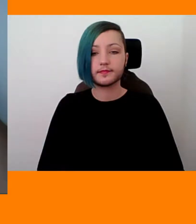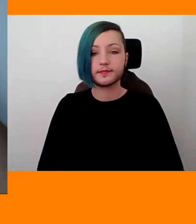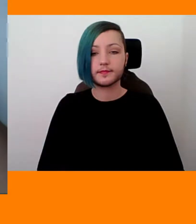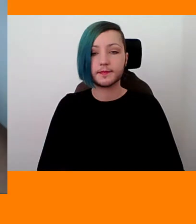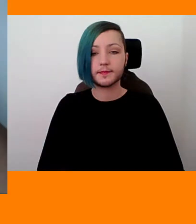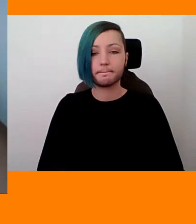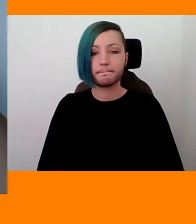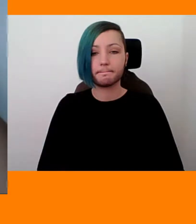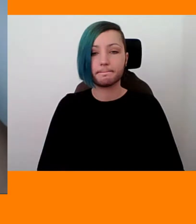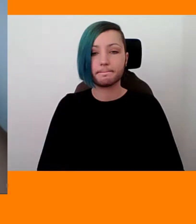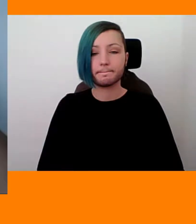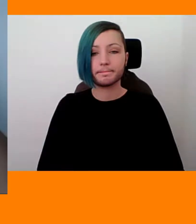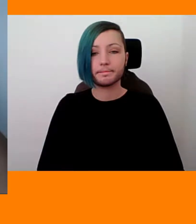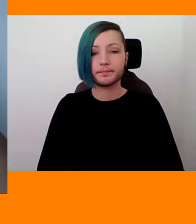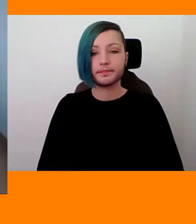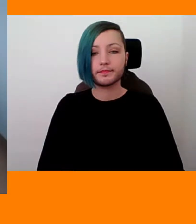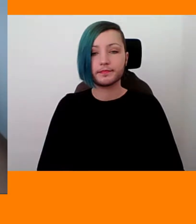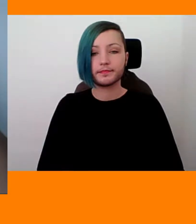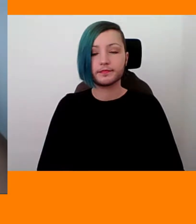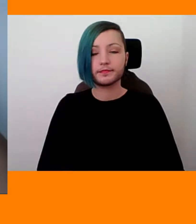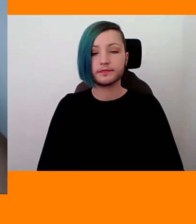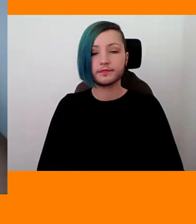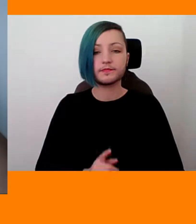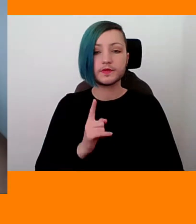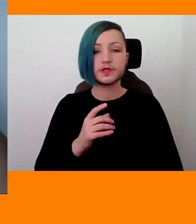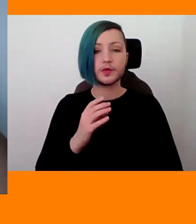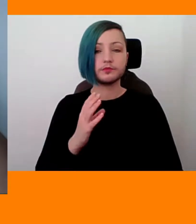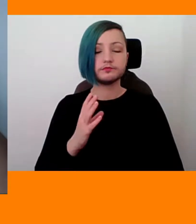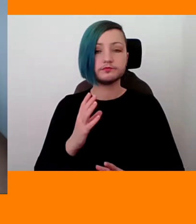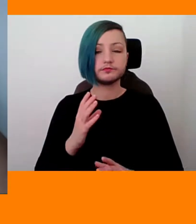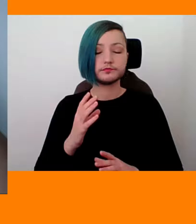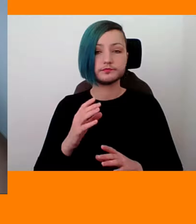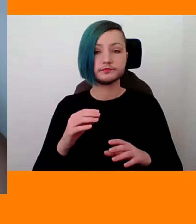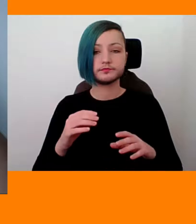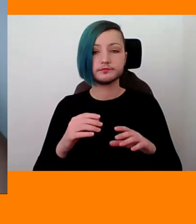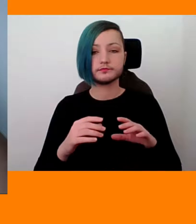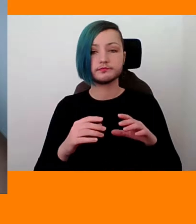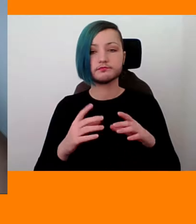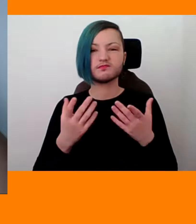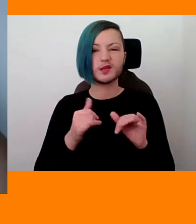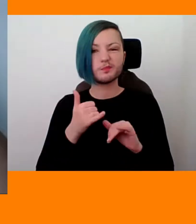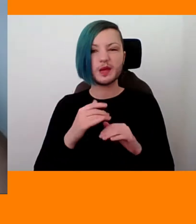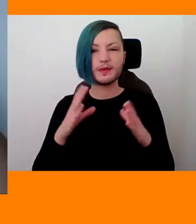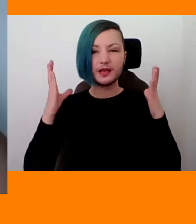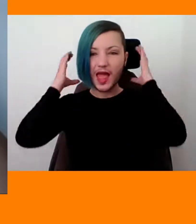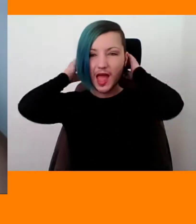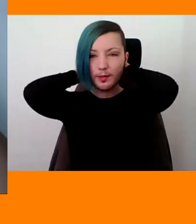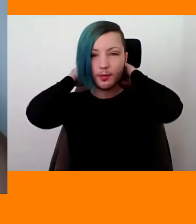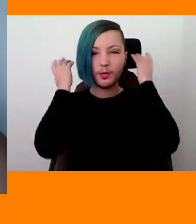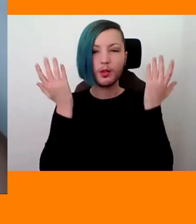And what you want to do here, if your ponytail, let's say the bobble starts around this area,